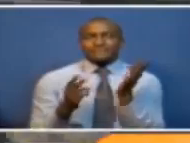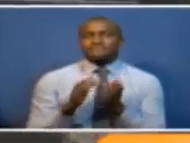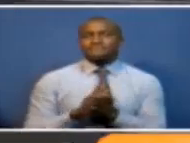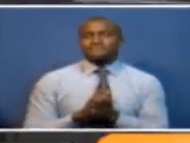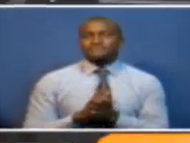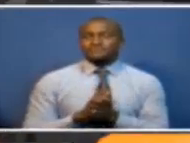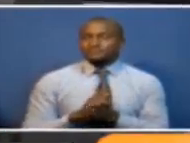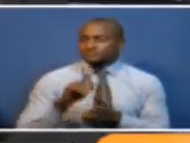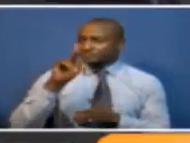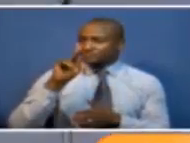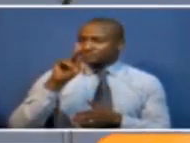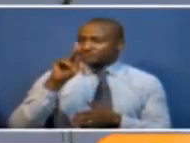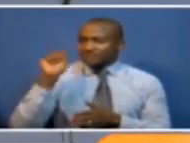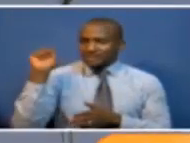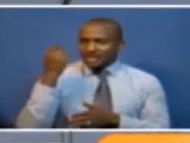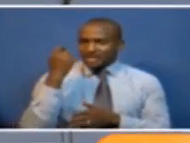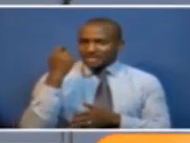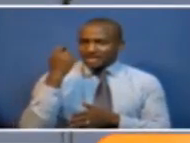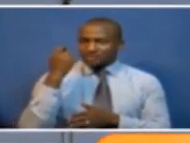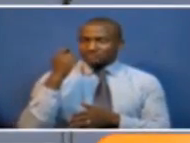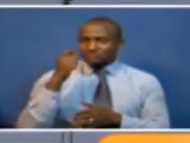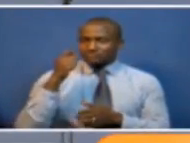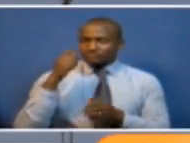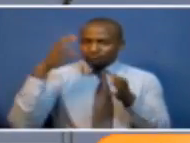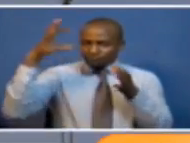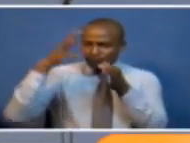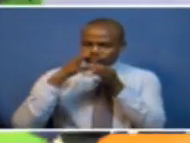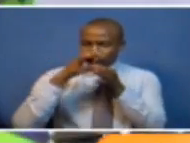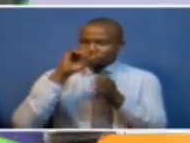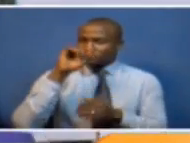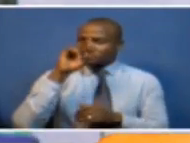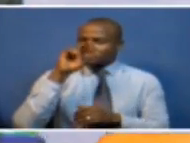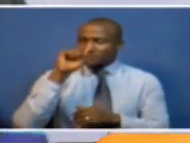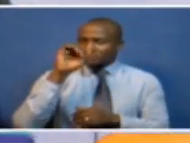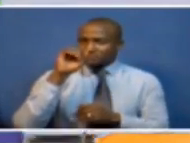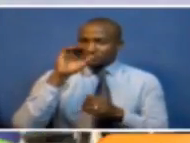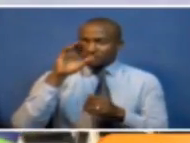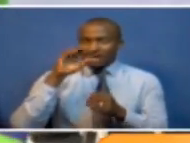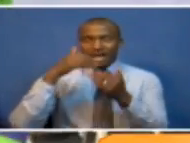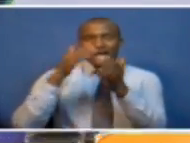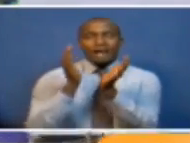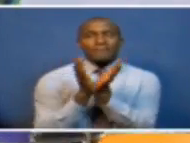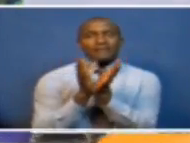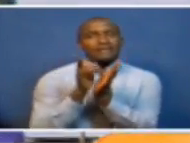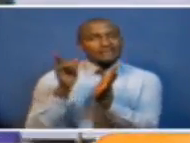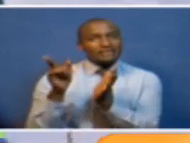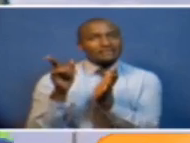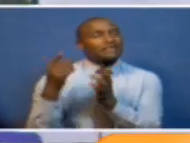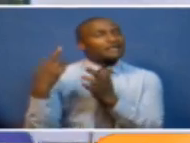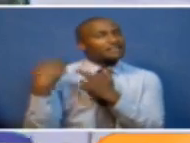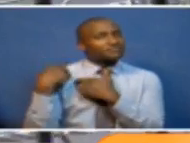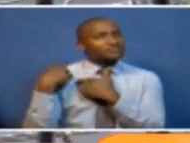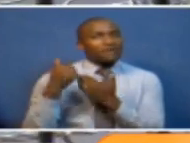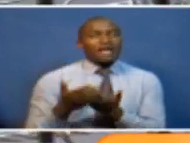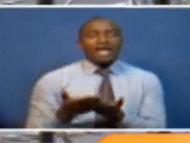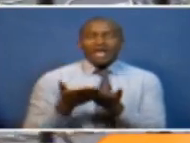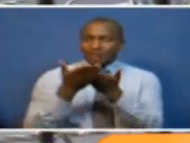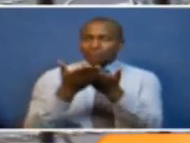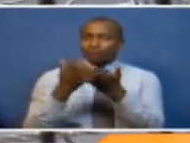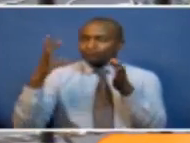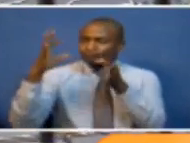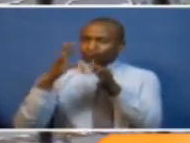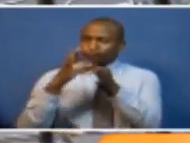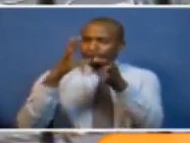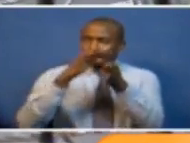Ketraco is the Kenya transmission company, the monopoly responsible for connecting the entire country's power supply onto